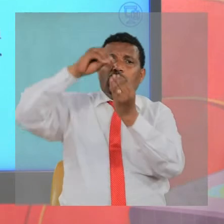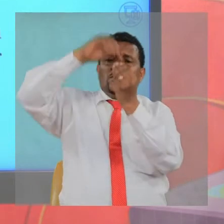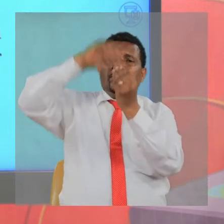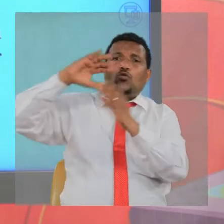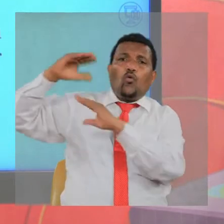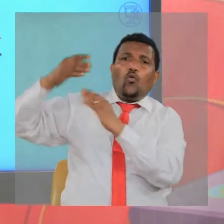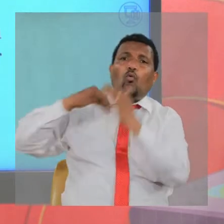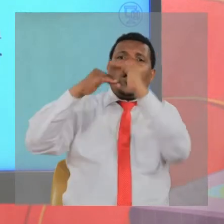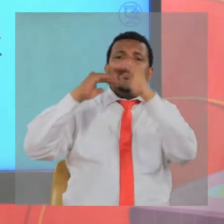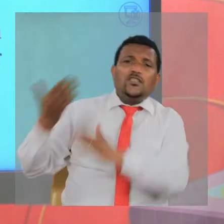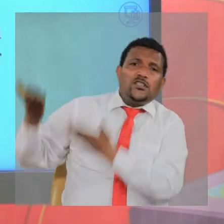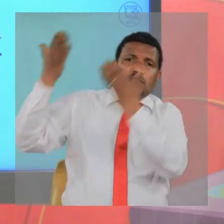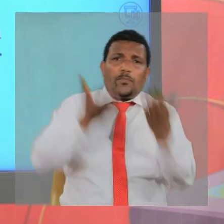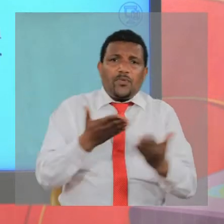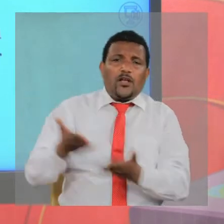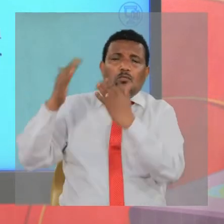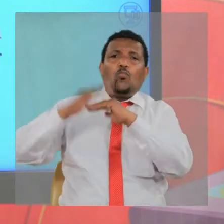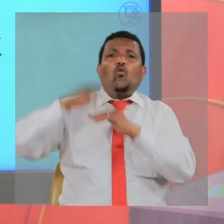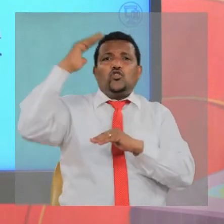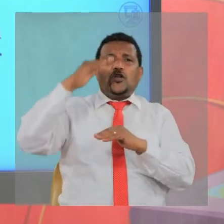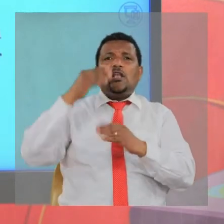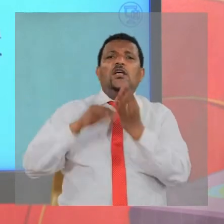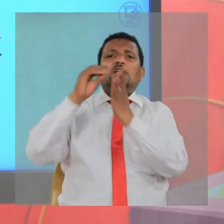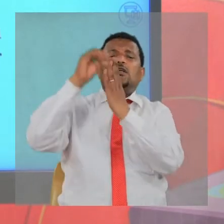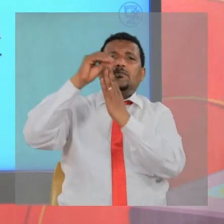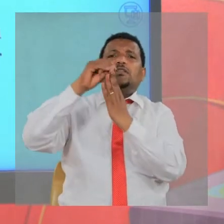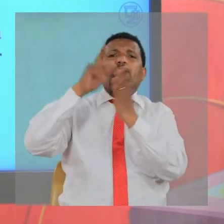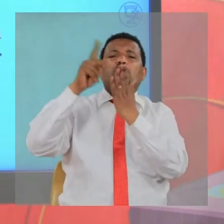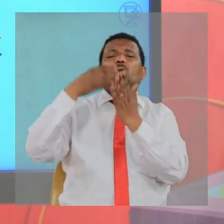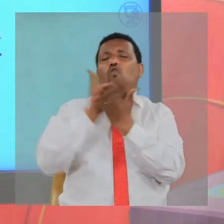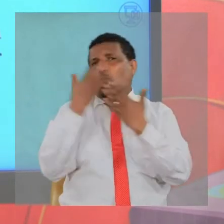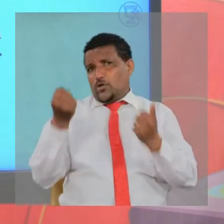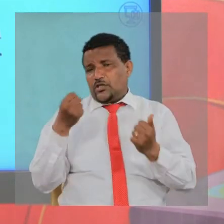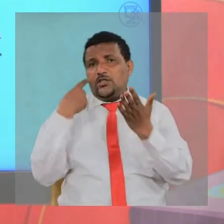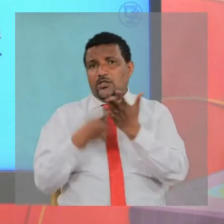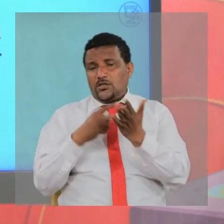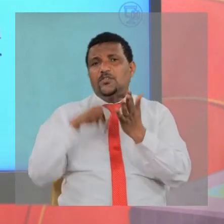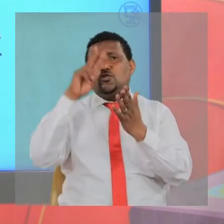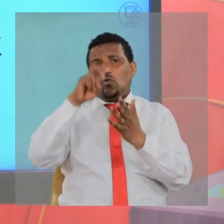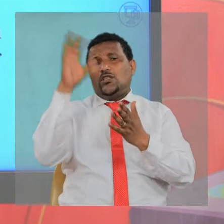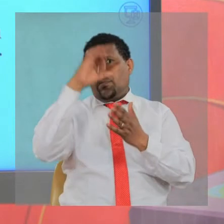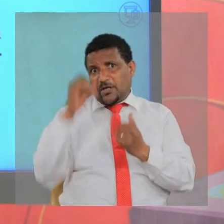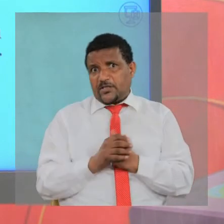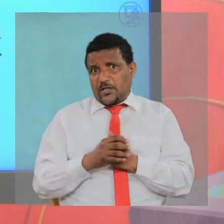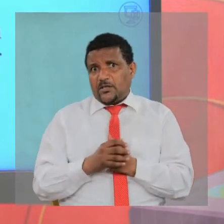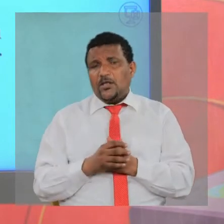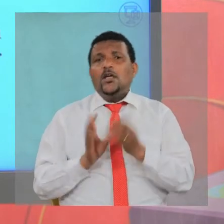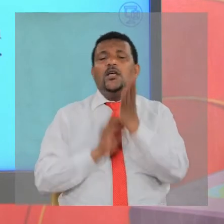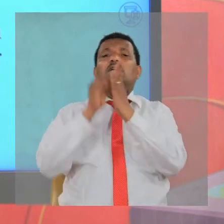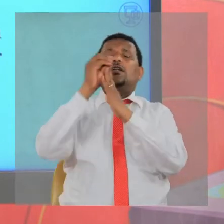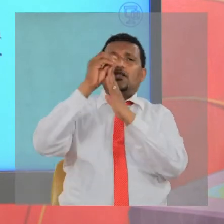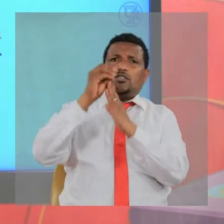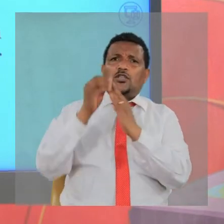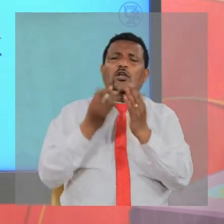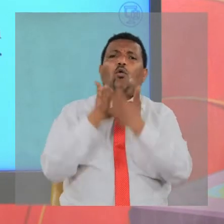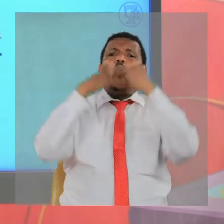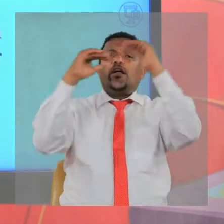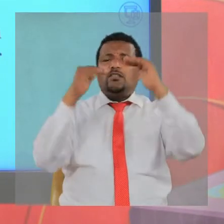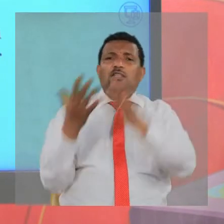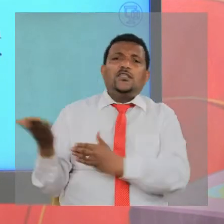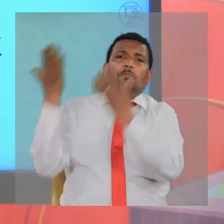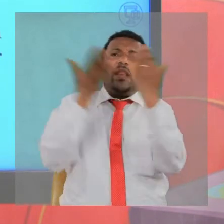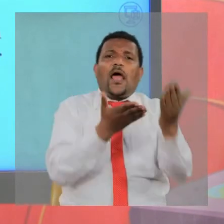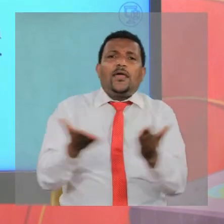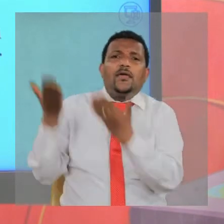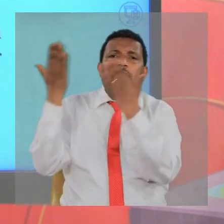quantity supplied is more than the increment in price of a commodity. That means it is a 20% increase in quantity